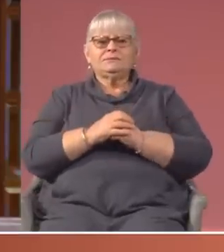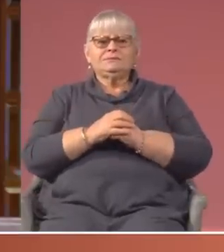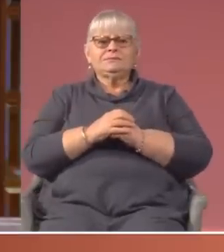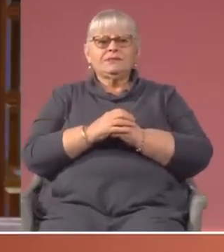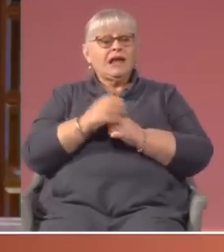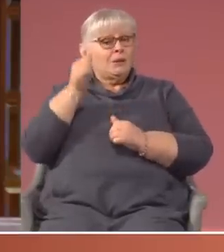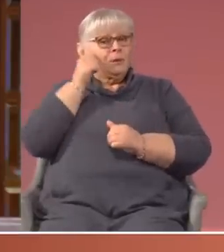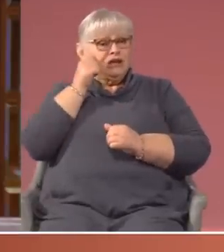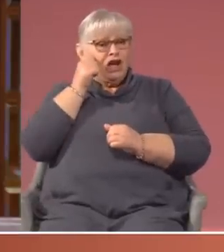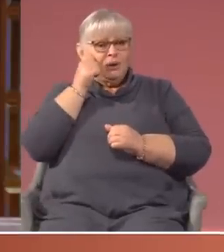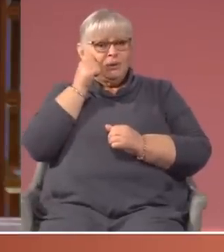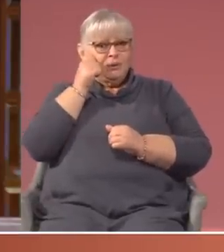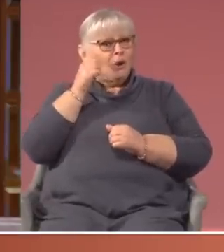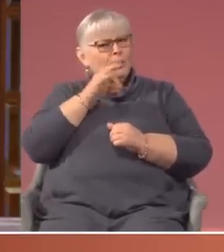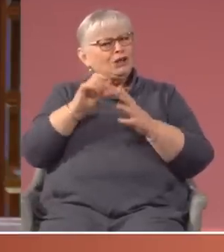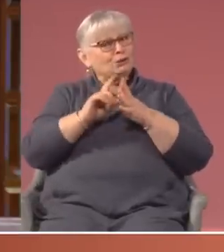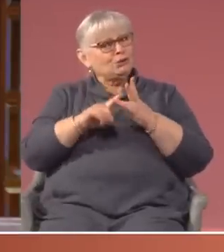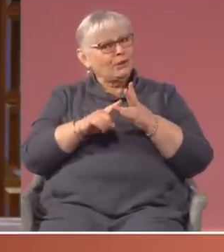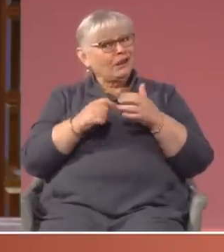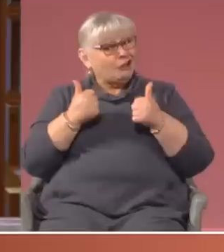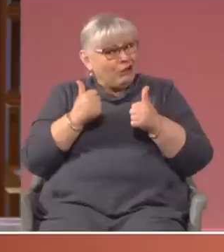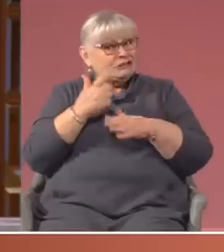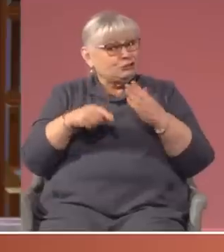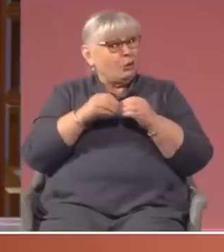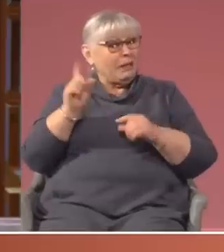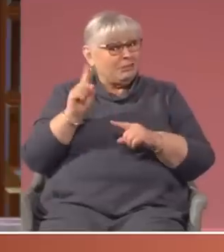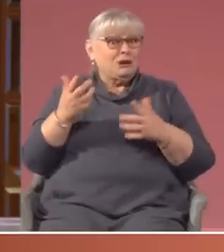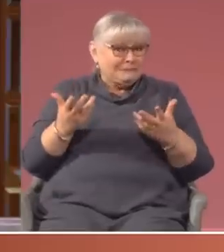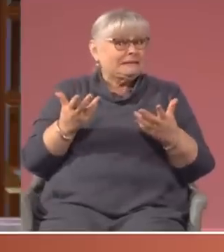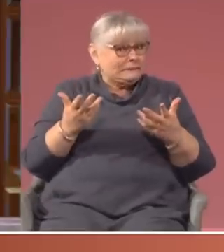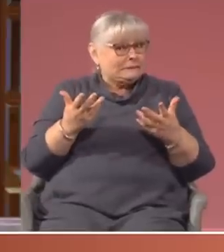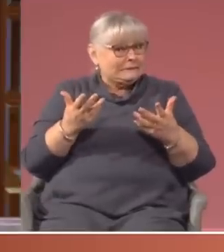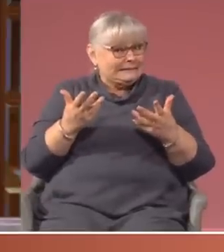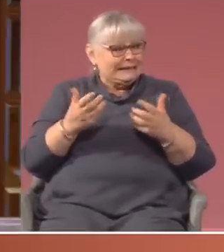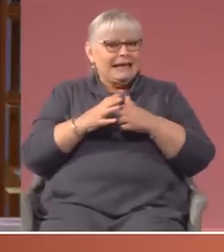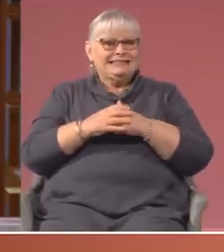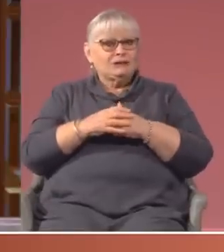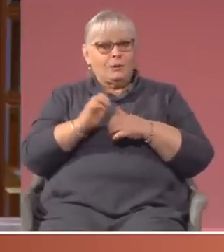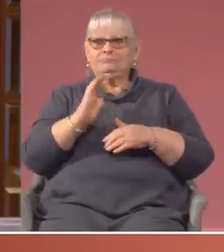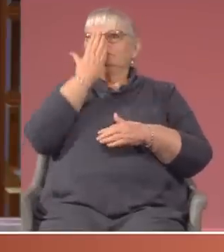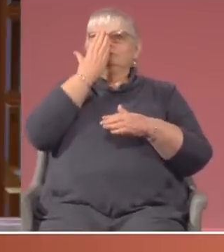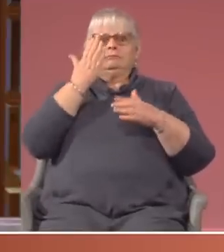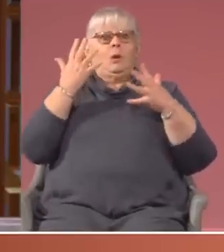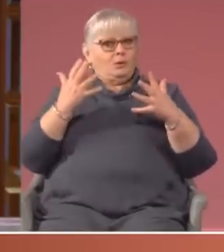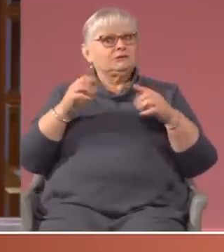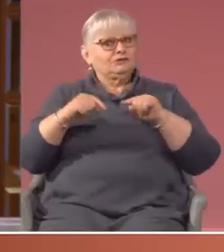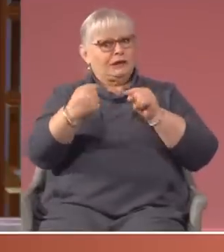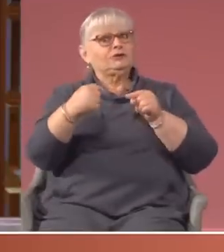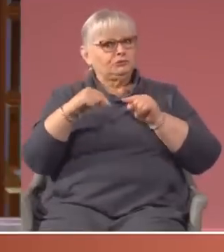As we know, we aren't doing a particularly good job at this, and as a result, we're facing some serious